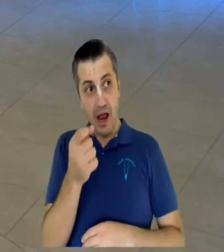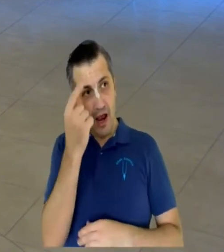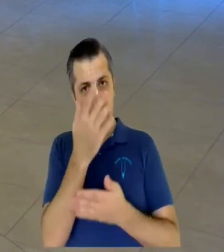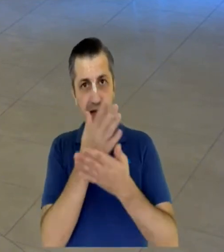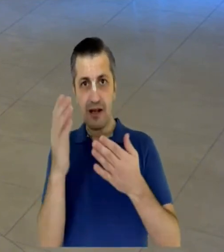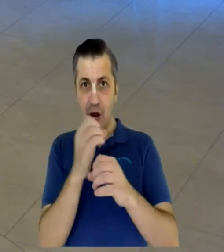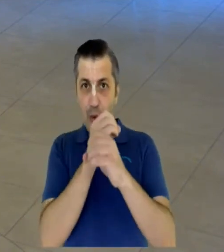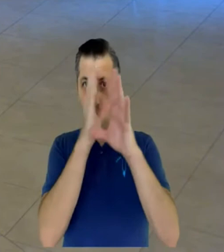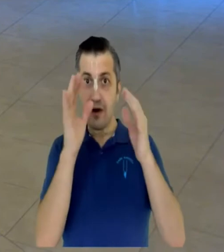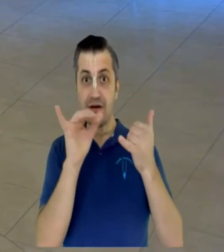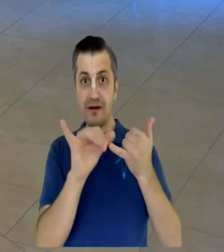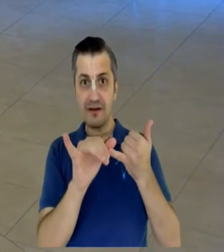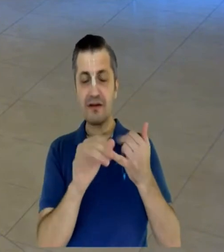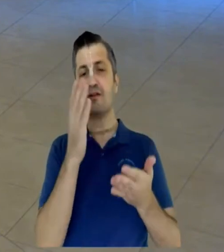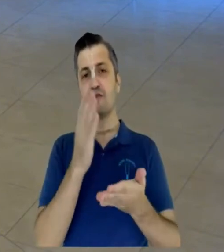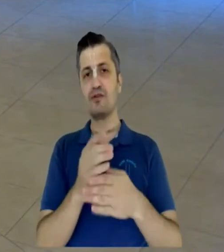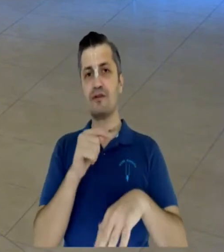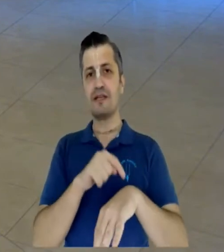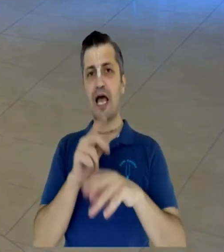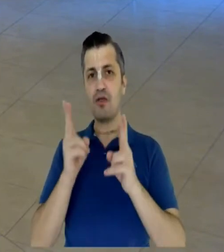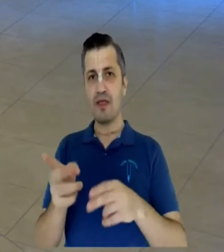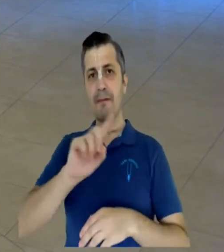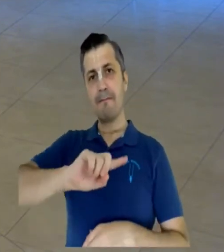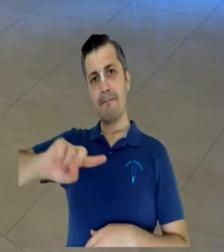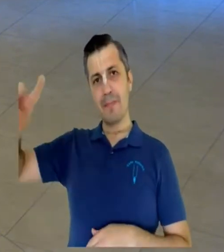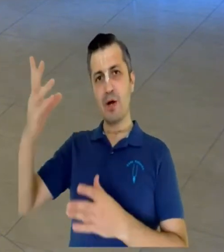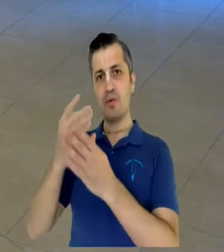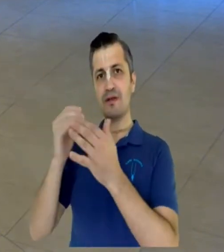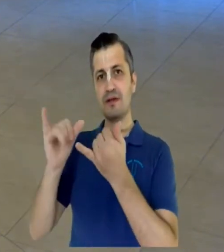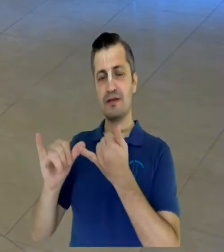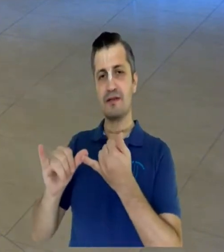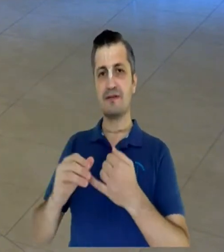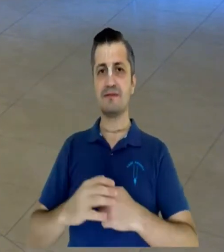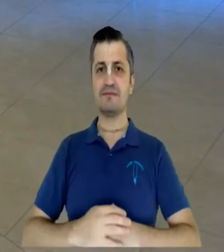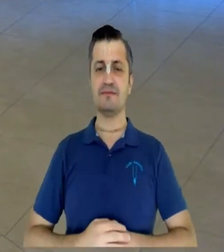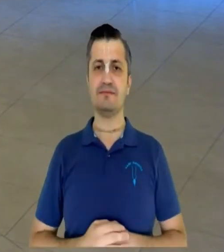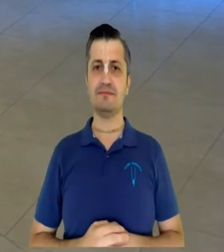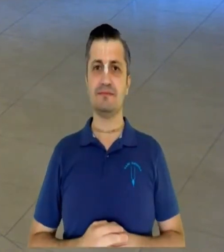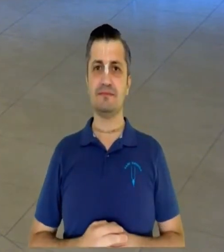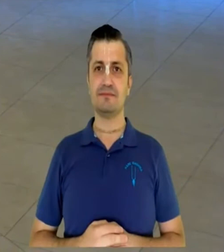all wish for, is to finally be done with this material